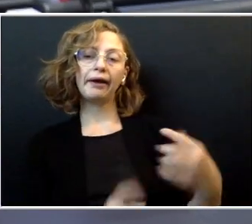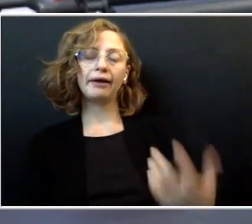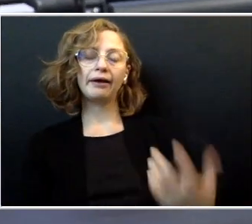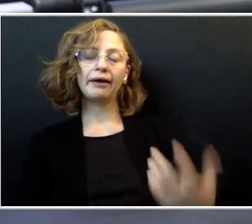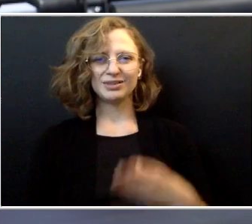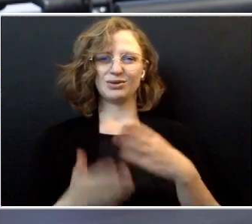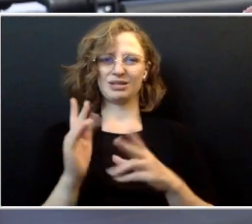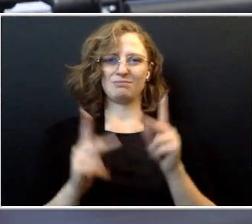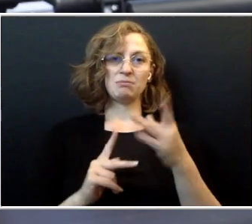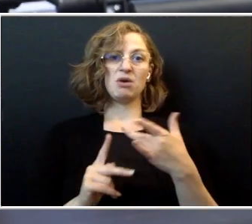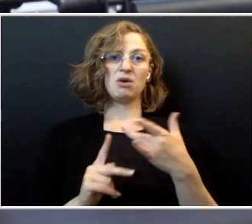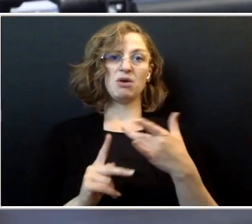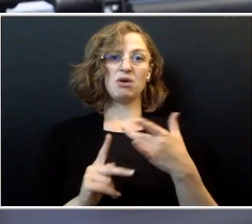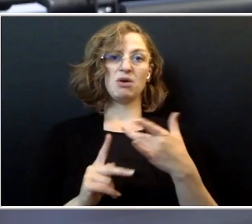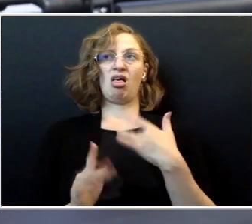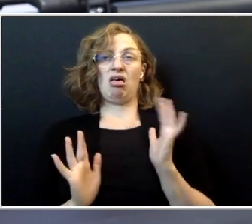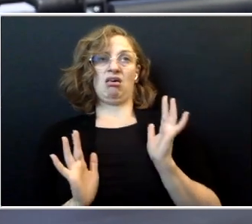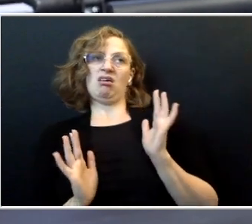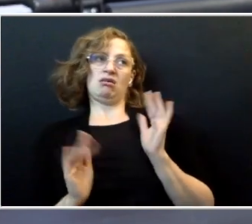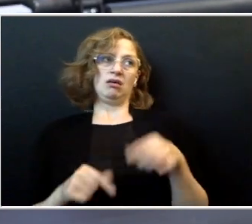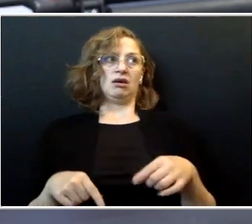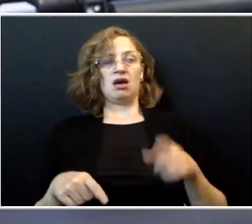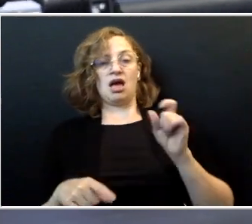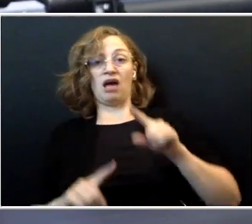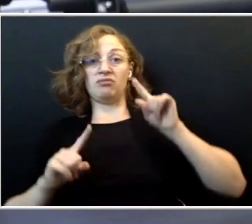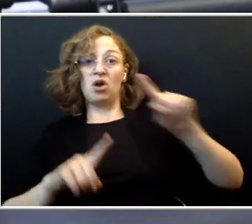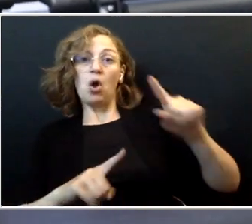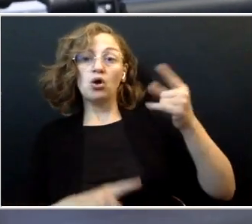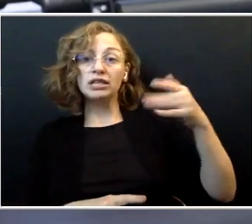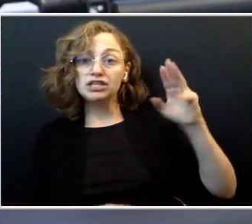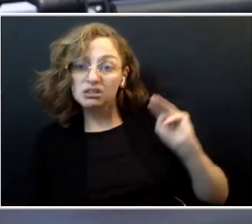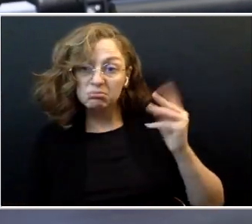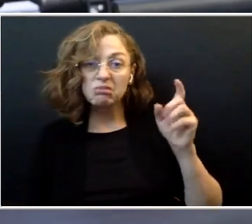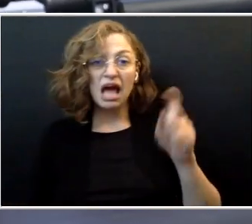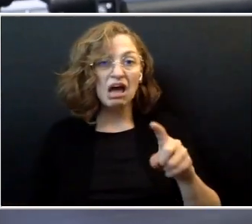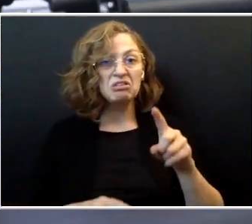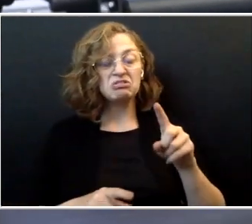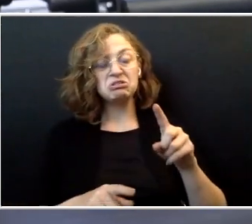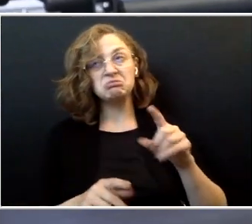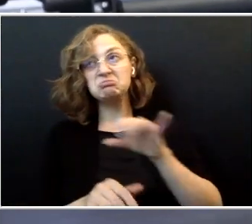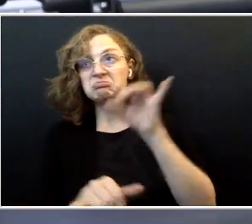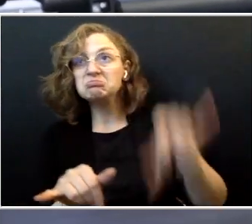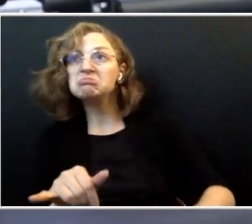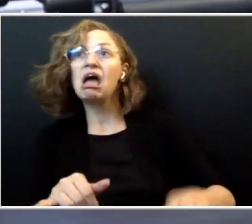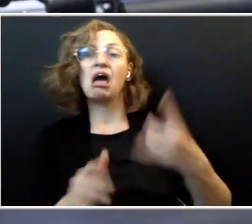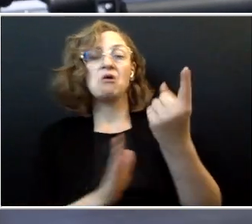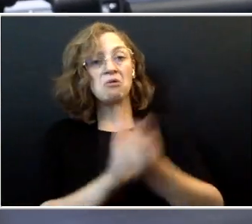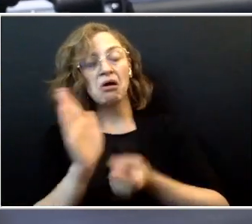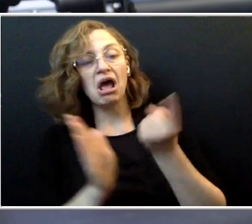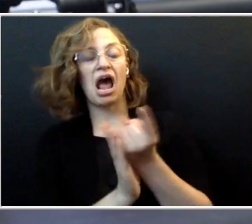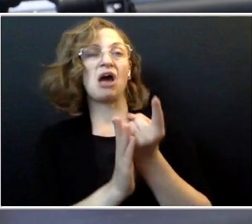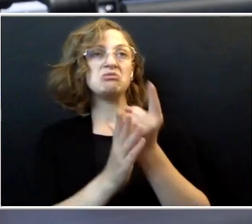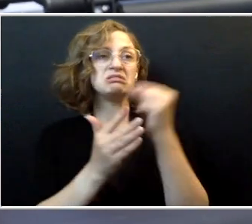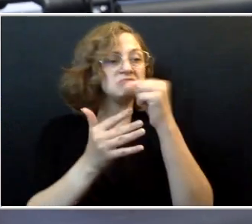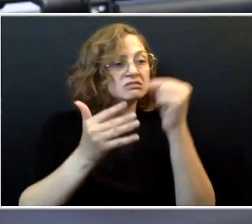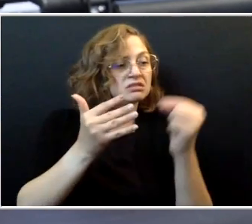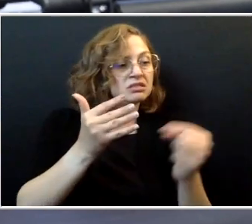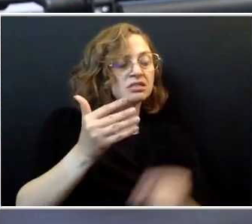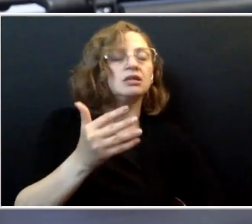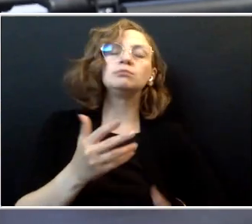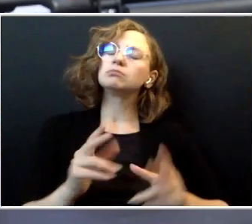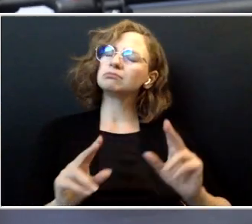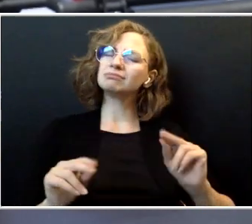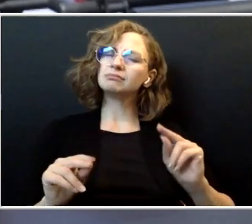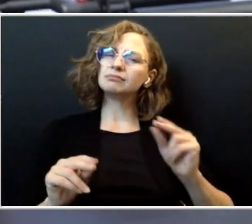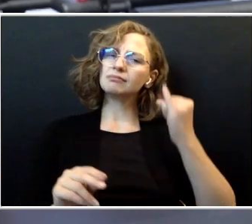of it, like, oh, I got to go to the gym, I got to spend an hour there, I got to do all of these things. And if you just start small with your goals and hit those goals and then